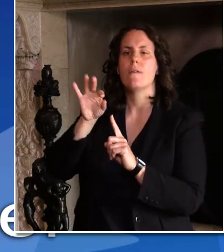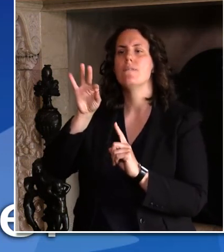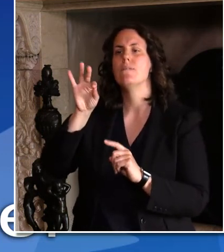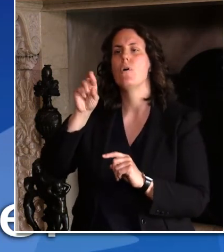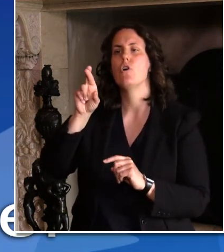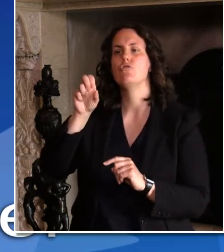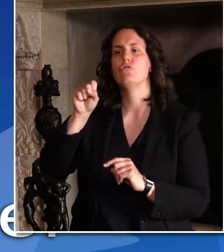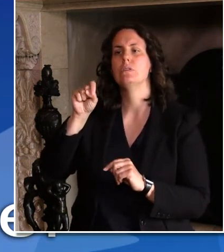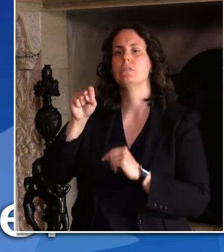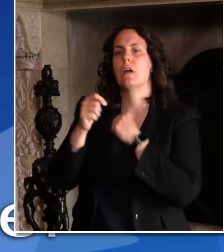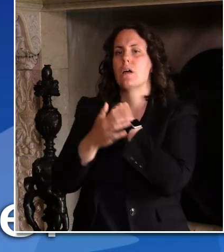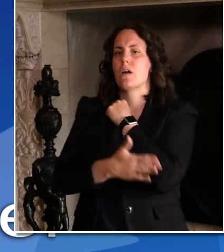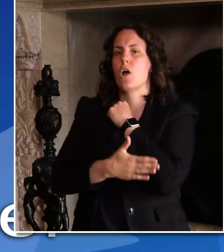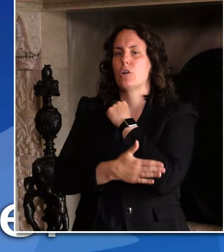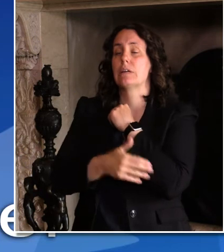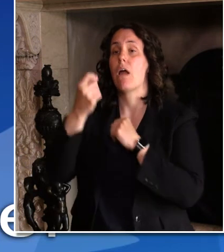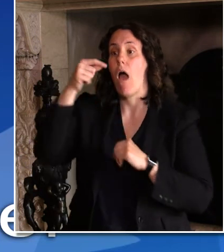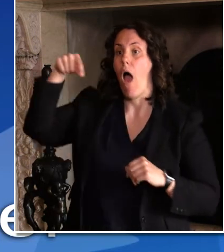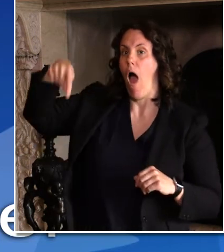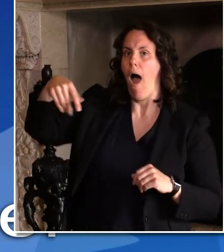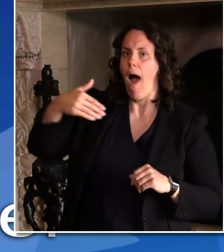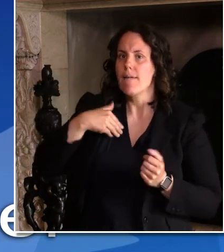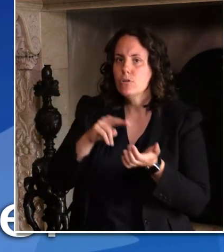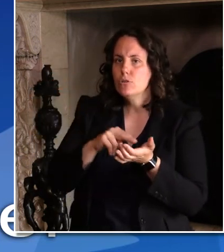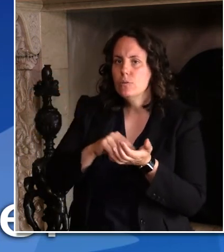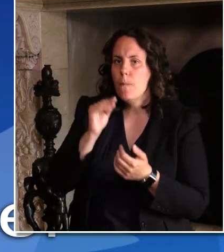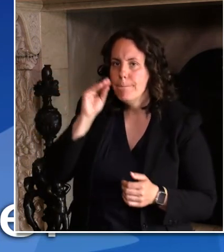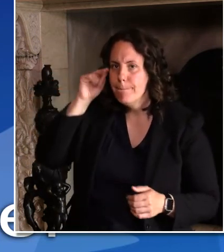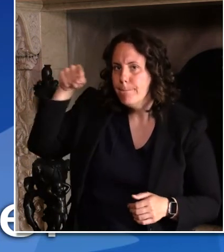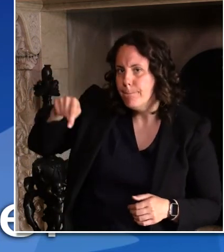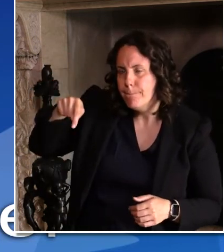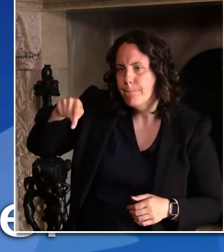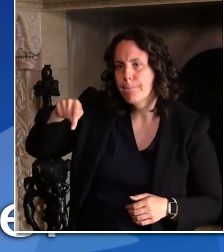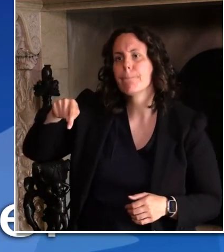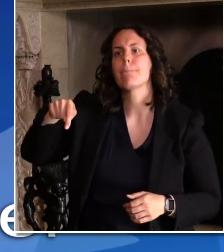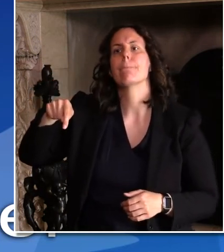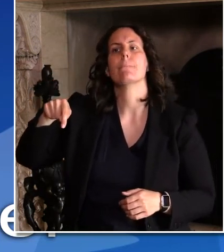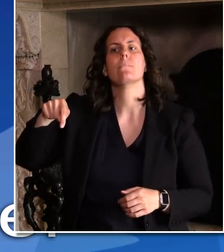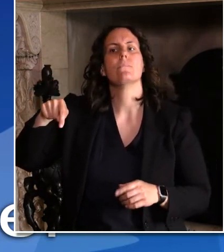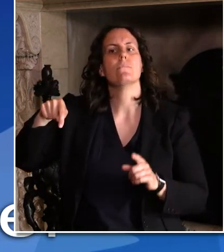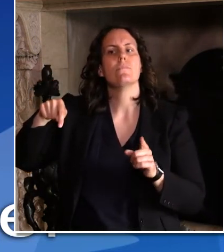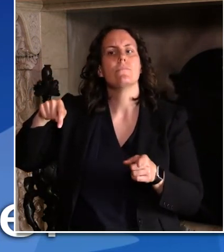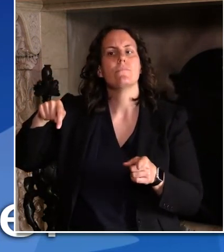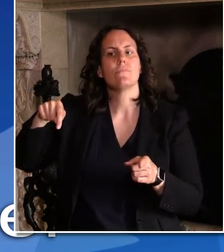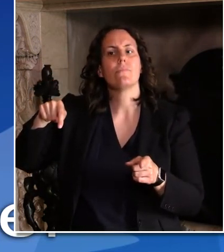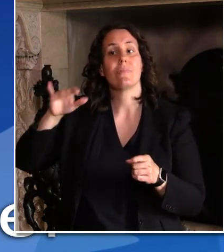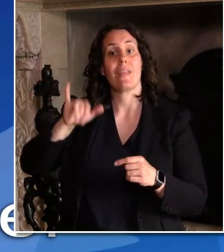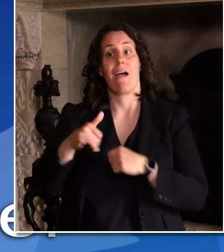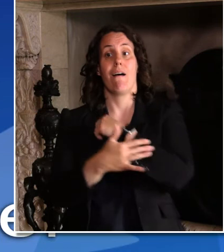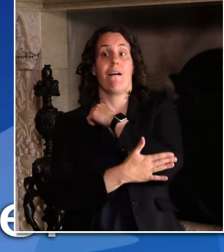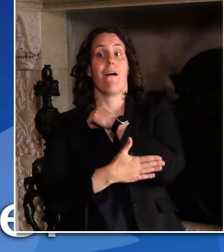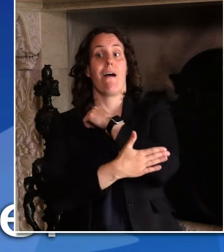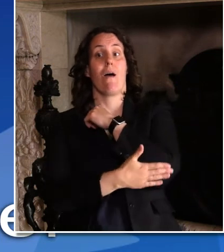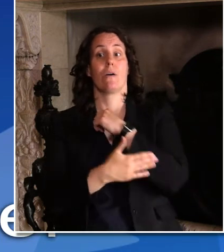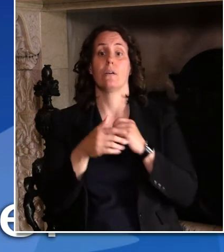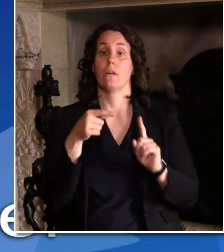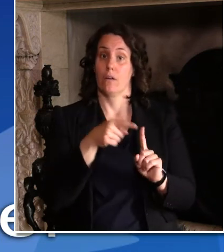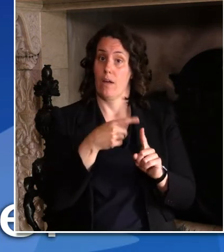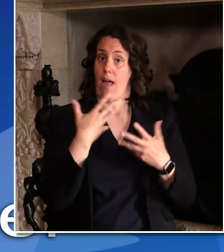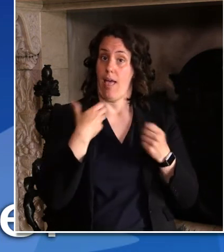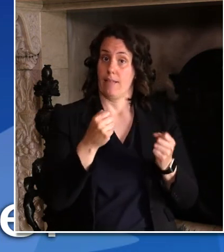home, specifically the Bay at New Rock. I understand the Forest County Health Department is already investigating, but I wanted to know if